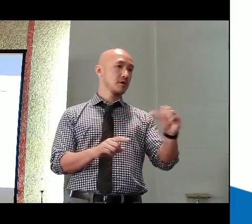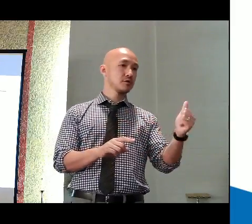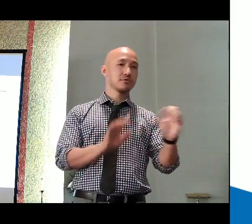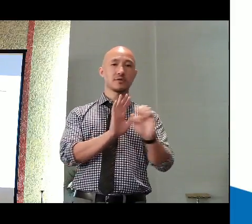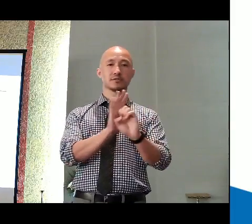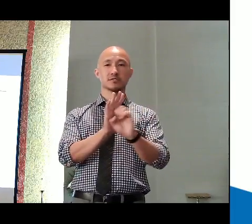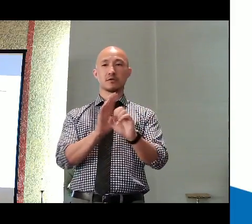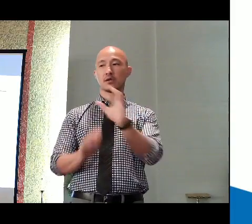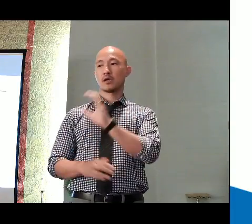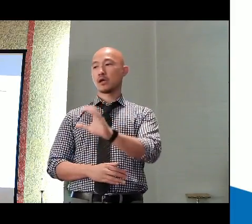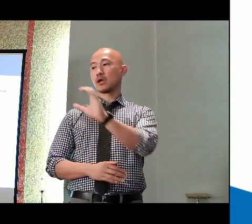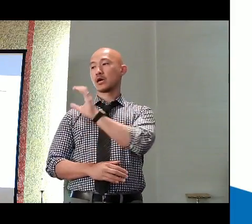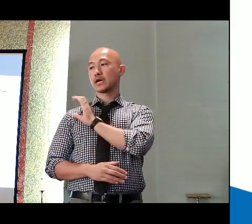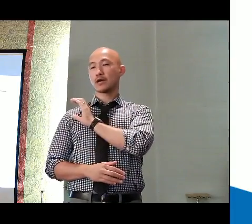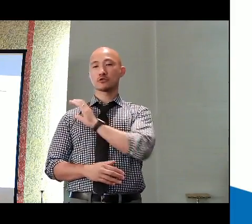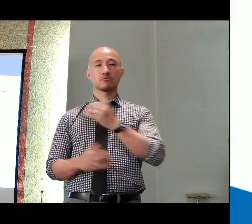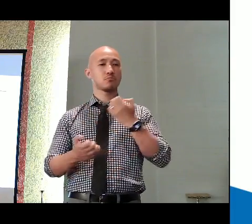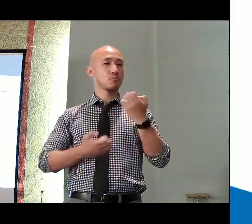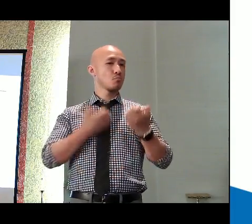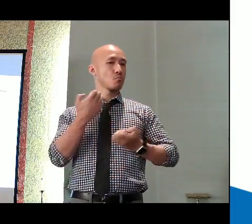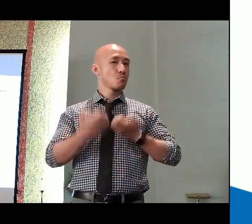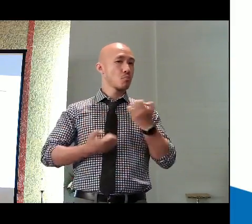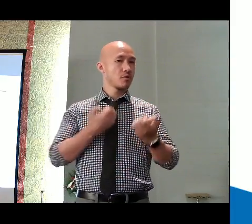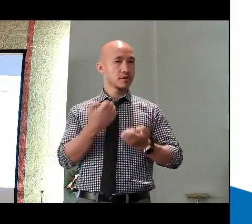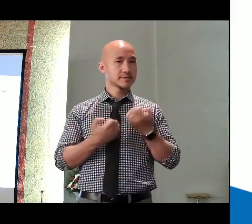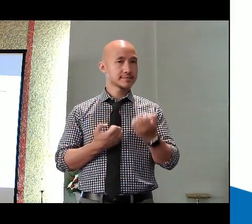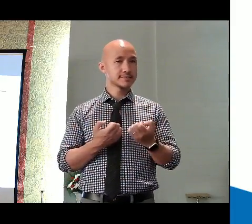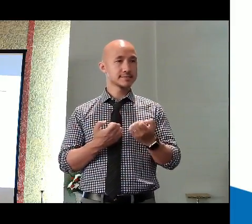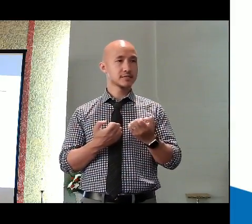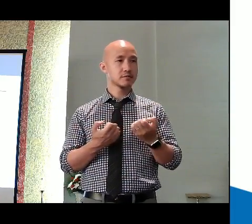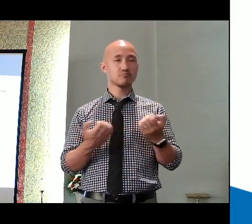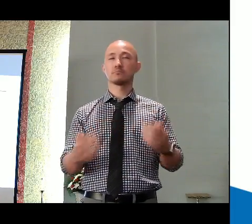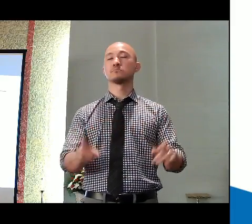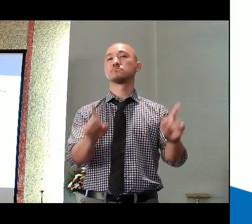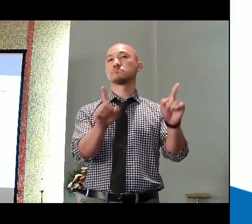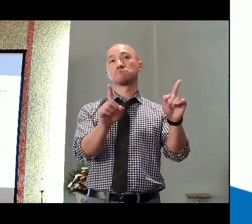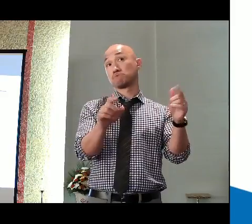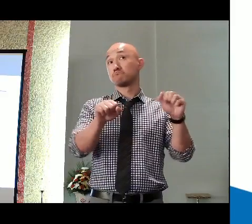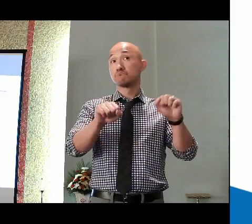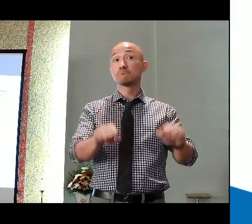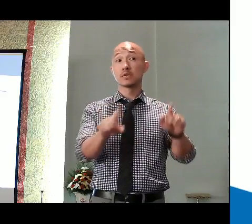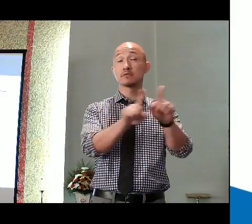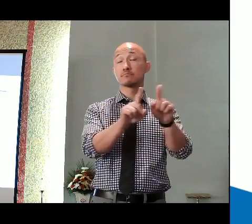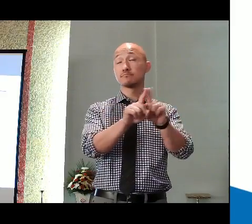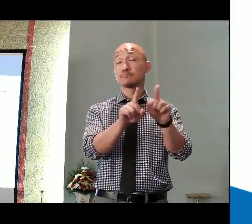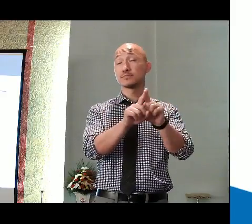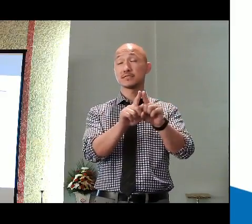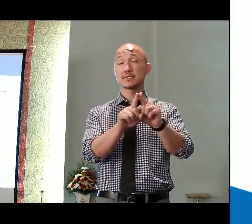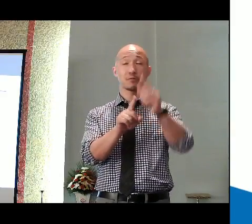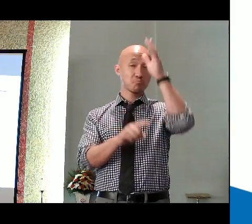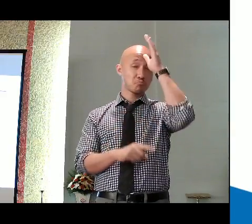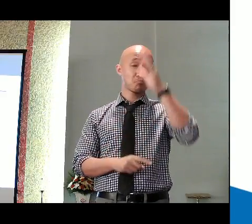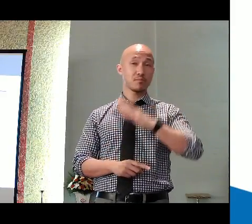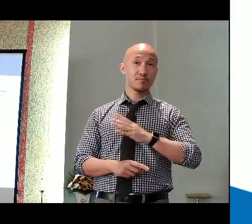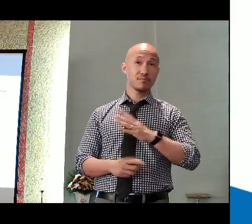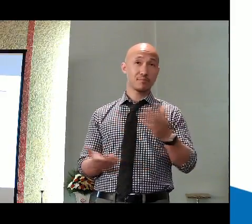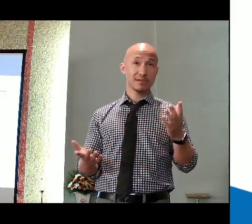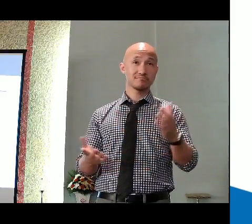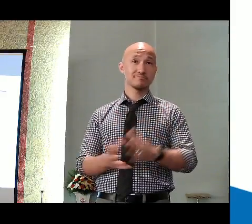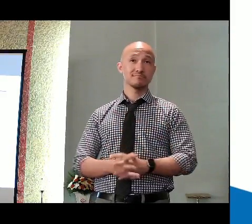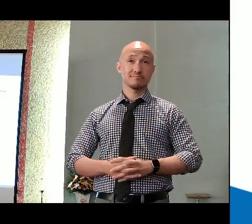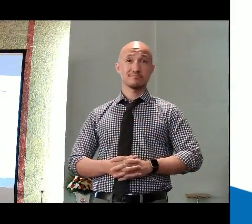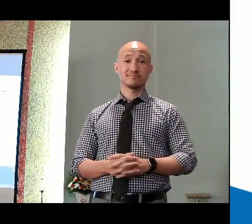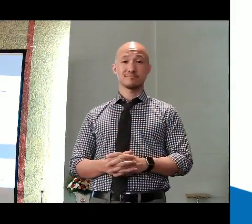strength, or like pain threshold as in giving birth. You know, that may surpass ours. I like the passage